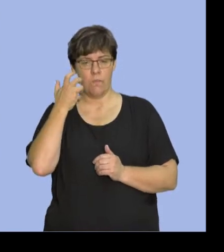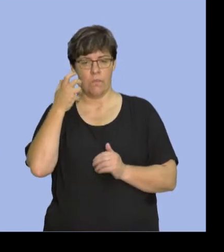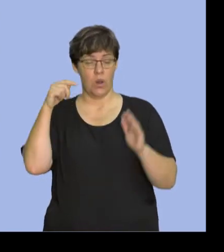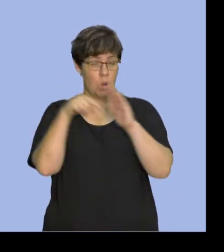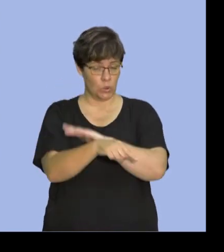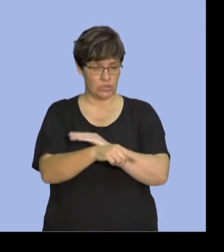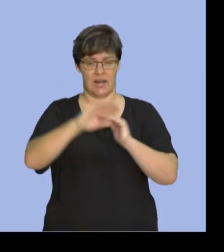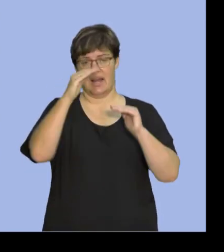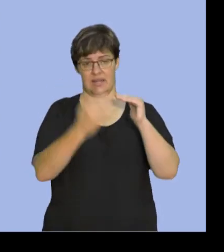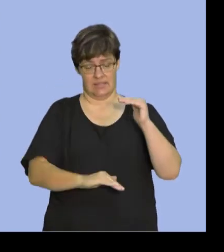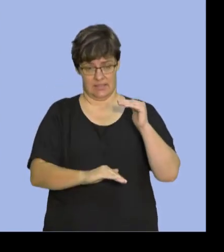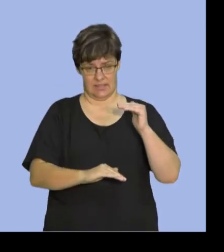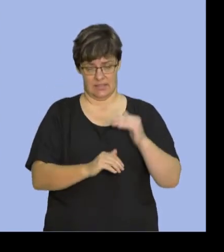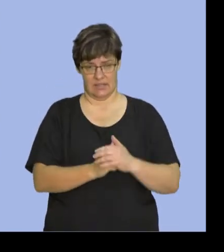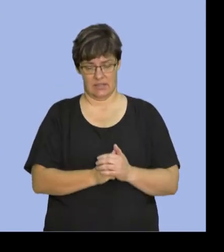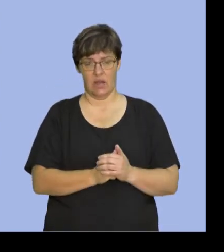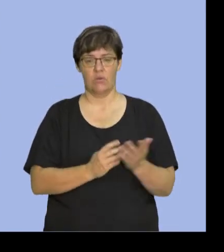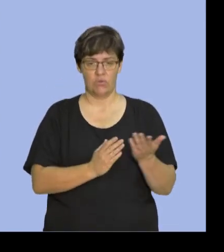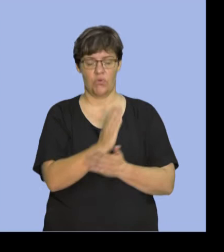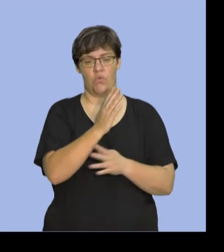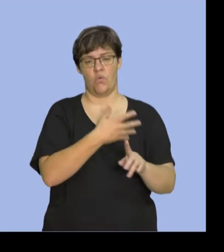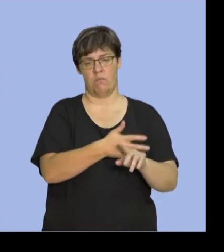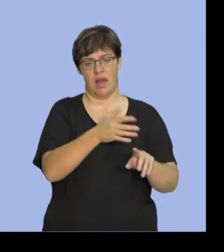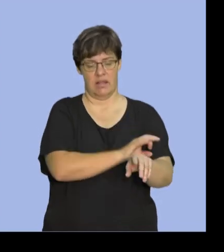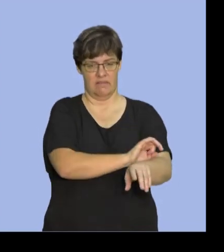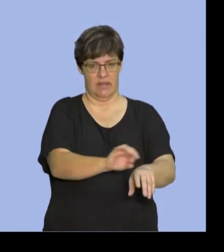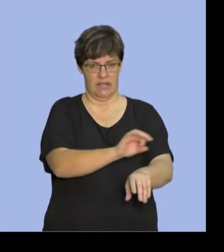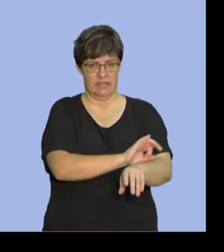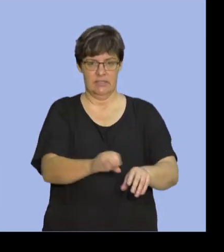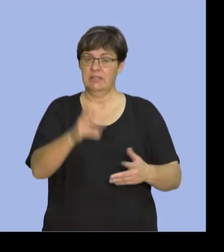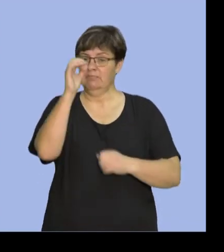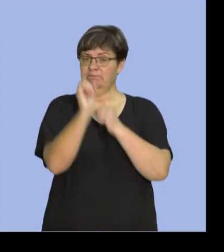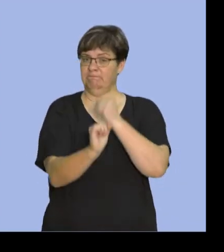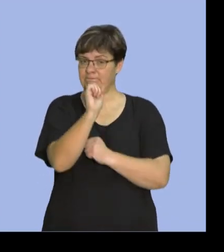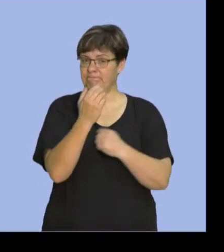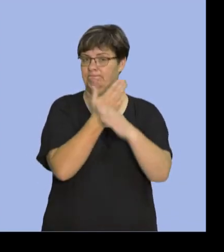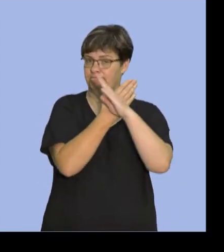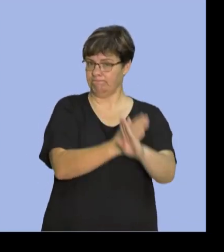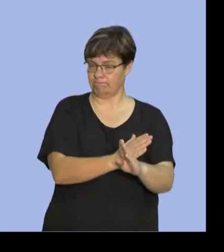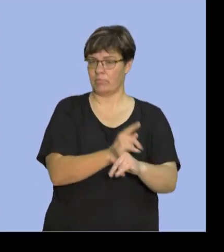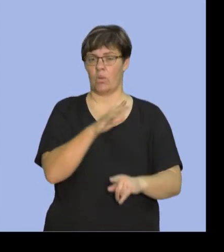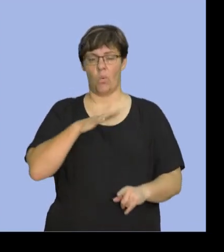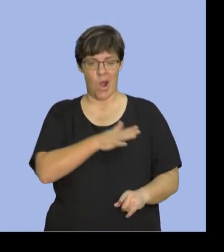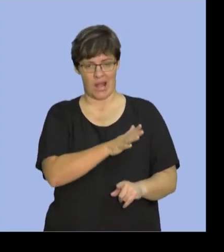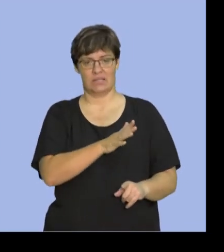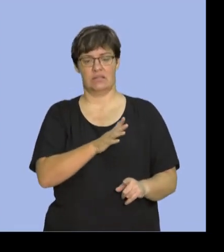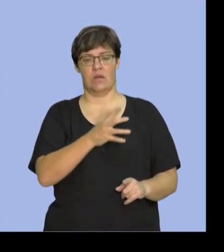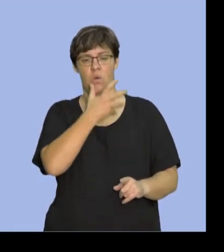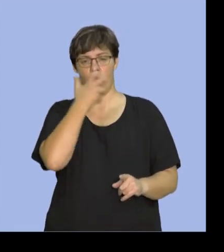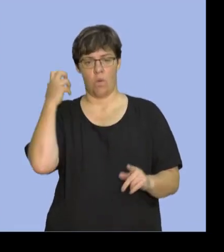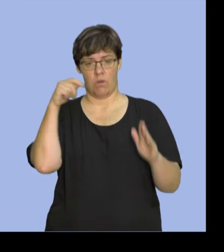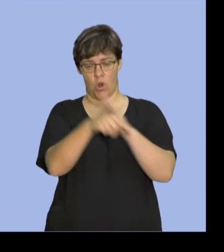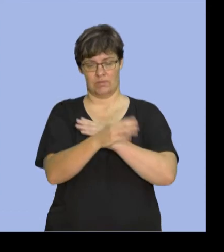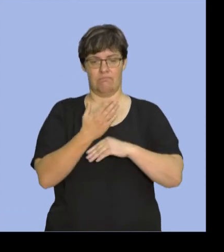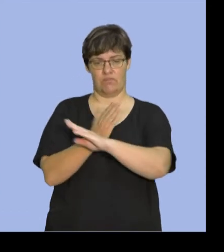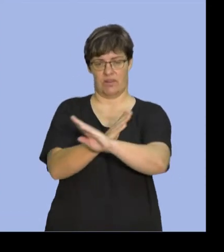lost through these blood capillaries or vessels. So again, a mechanism of constriction is to reduce heat loss through the